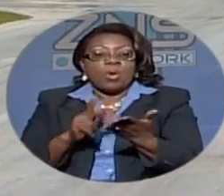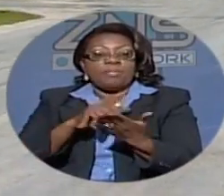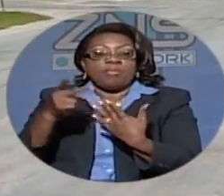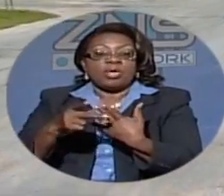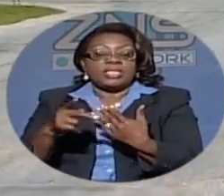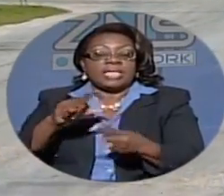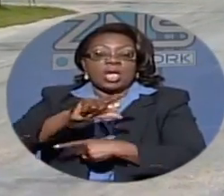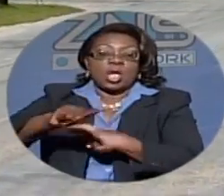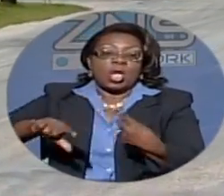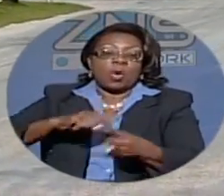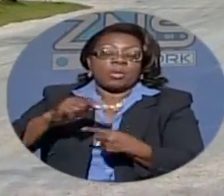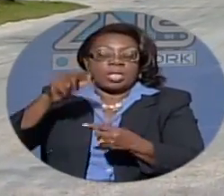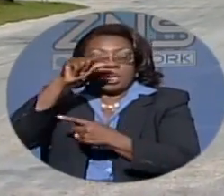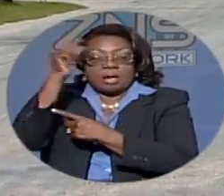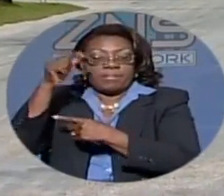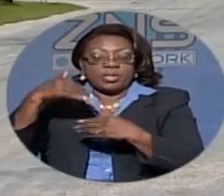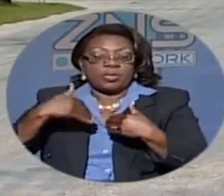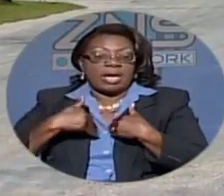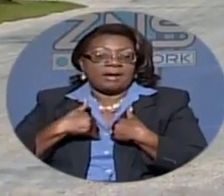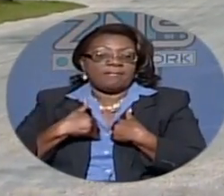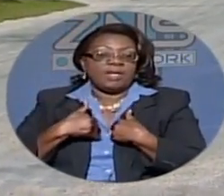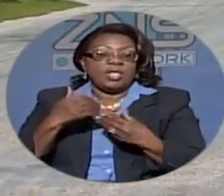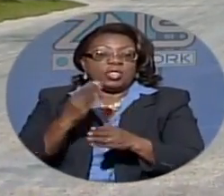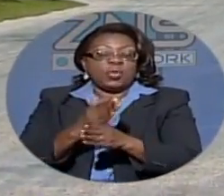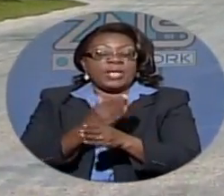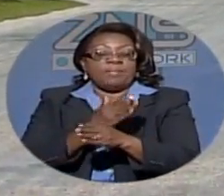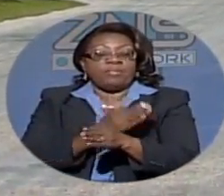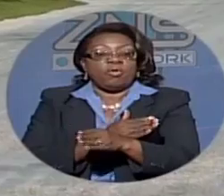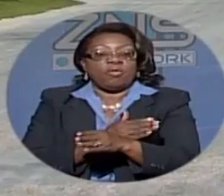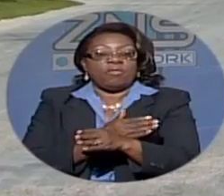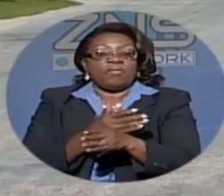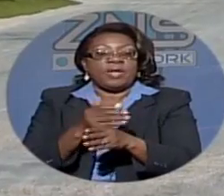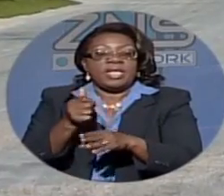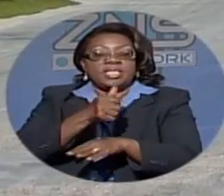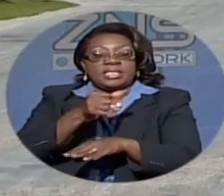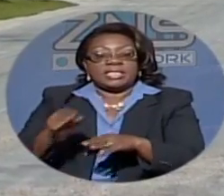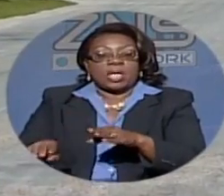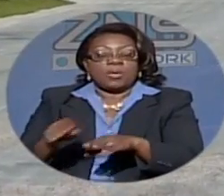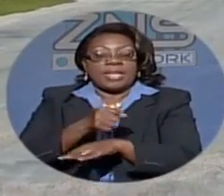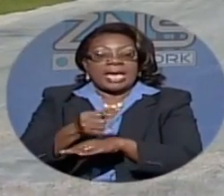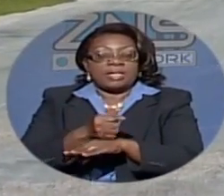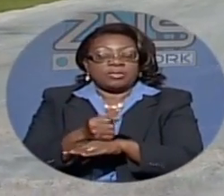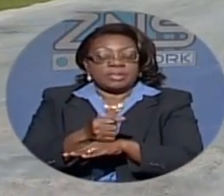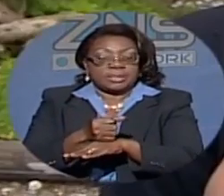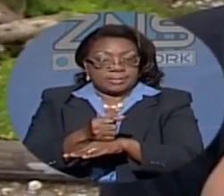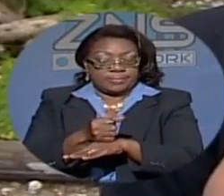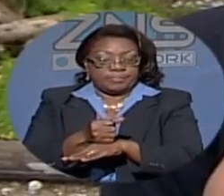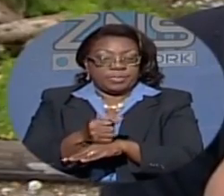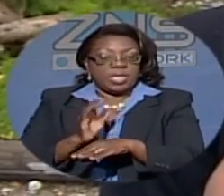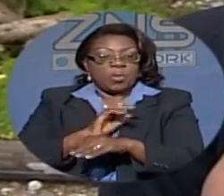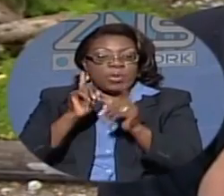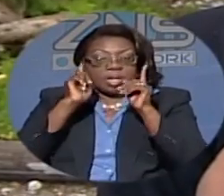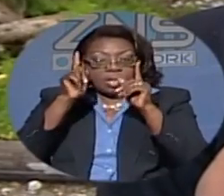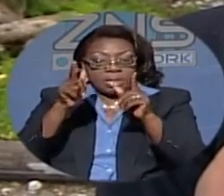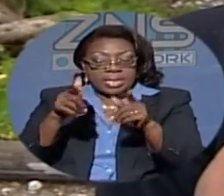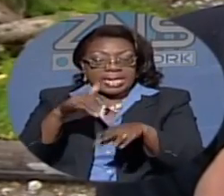local government you guys have on the drawing board to improve the infrastructure here in Andros and some other projects? We're looking